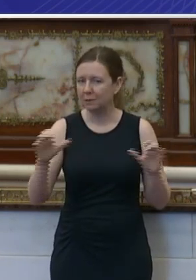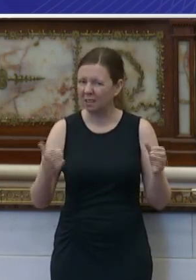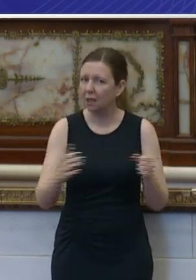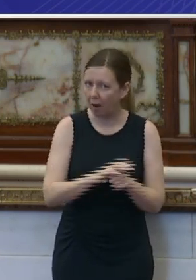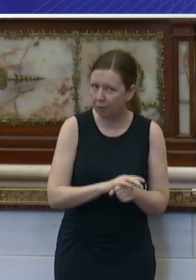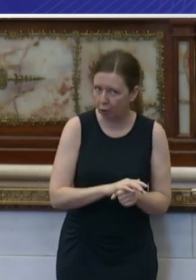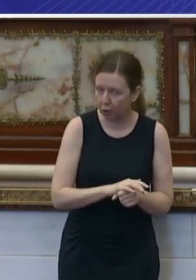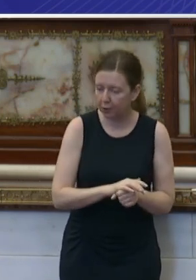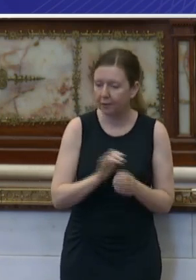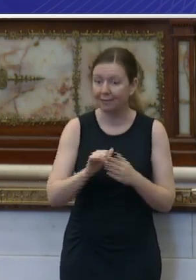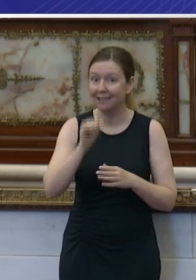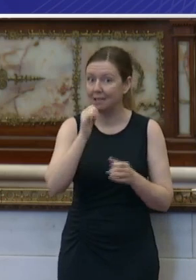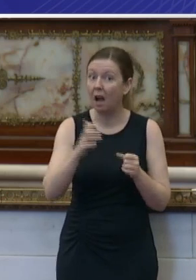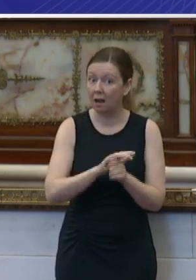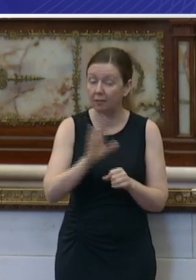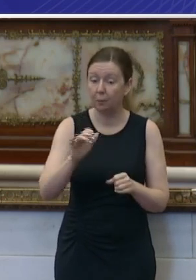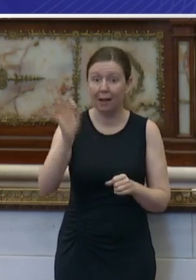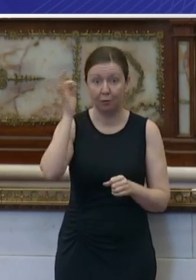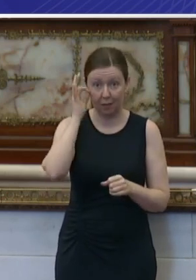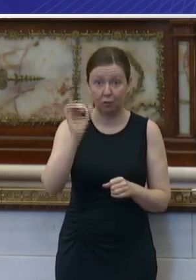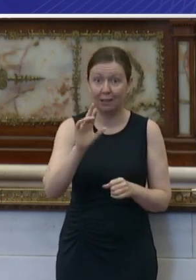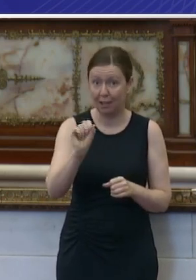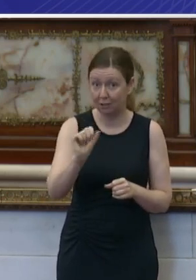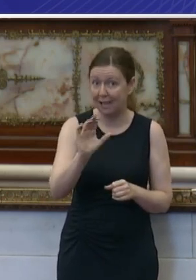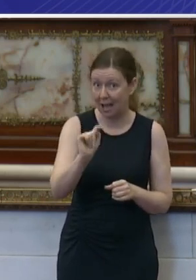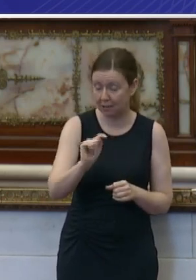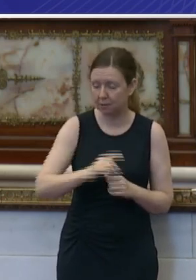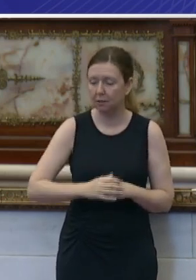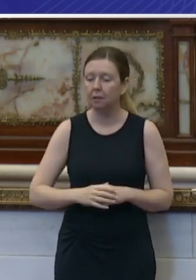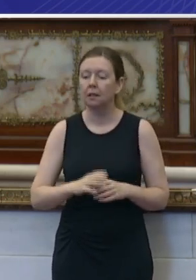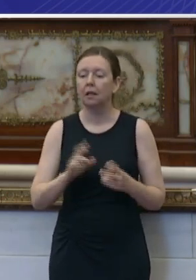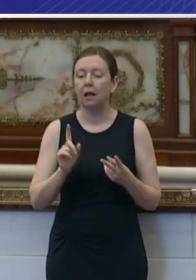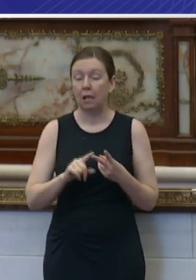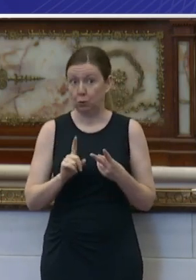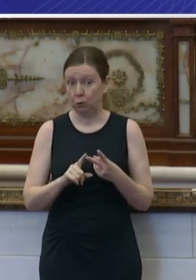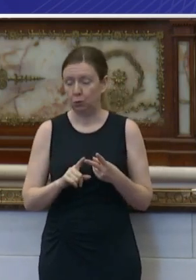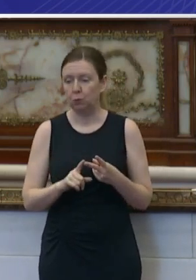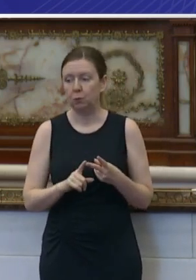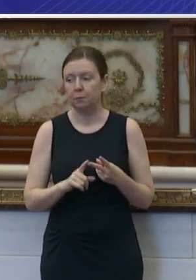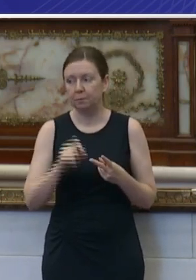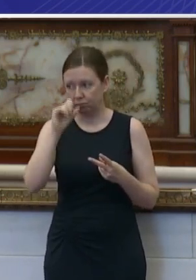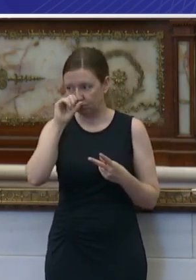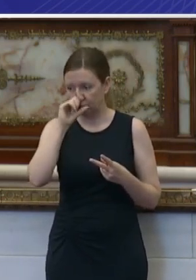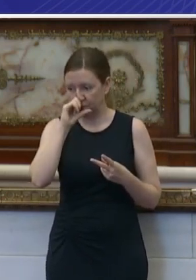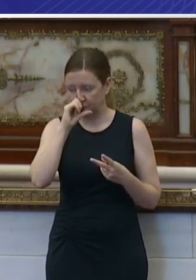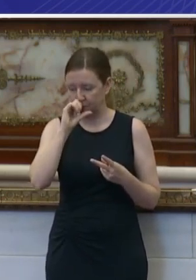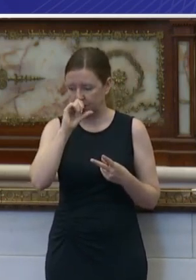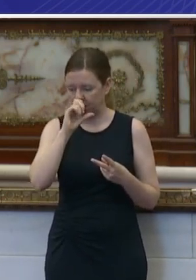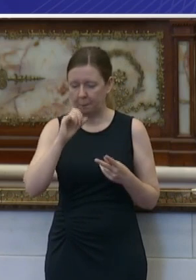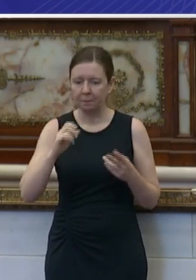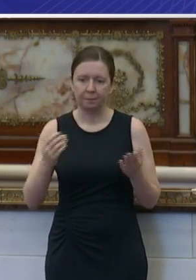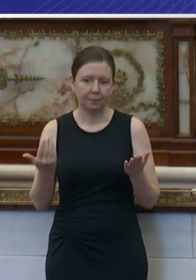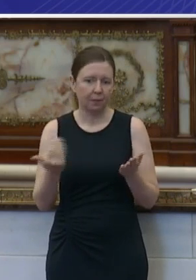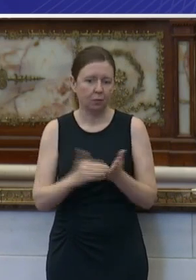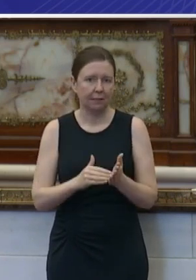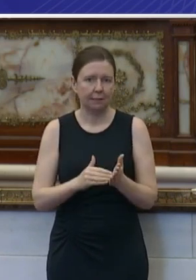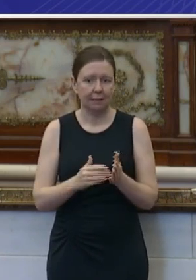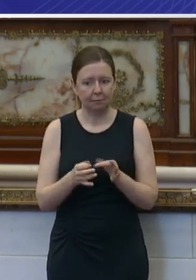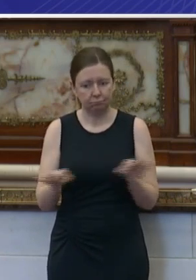cover that's not covered by the Federal CARES Act? And two, just I wanted to, restate